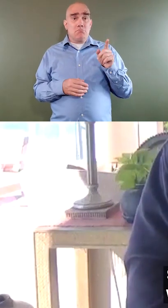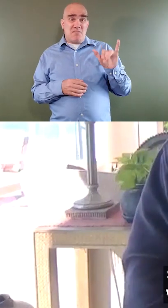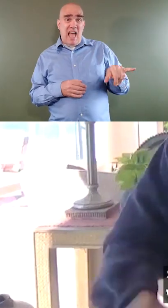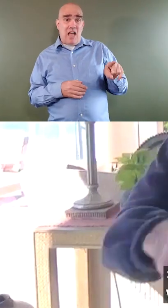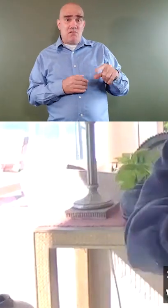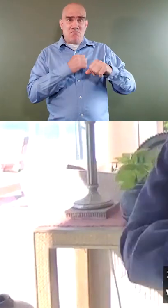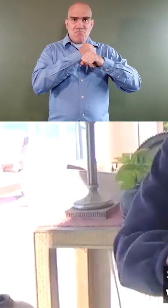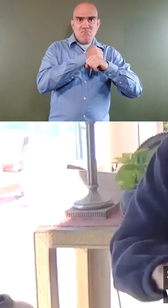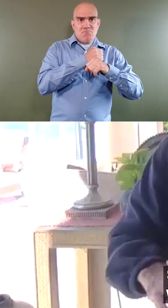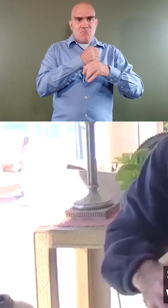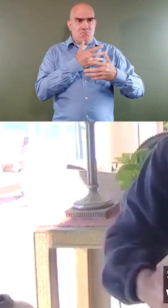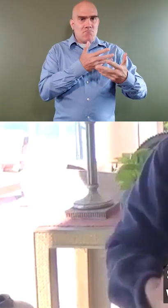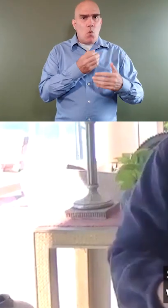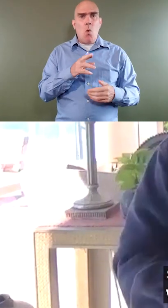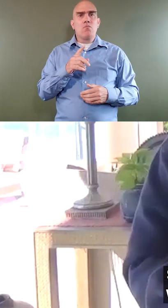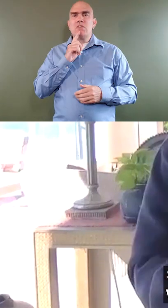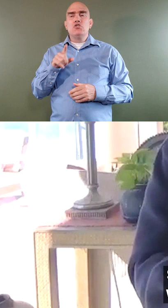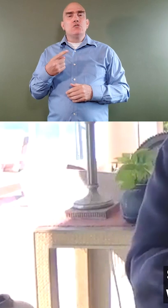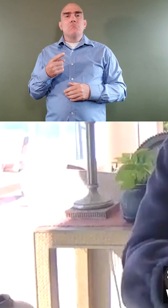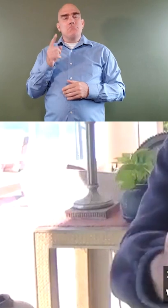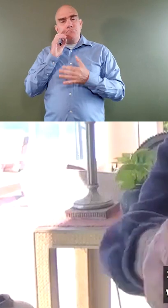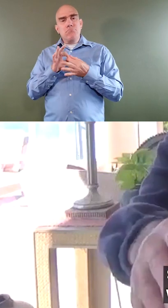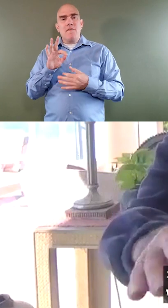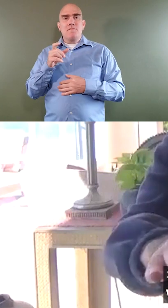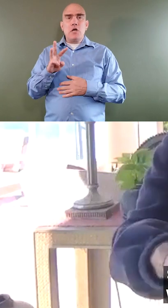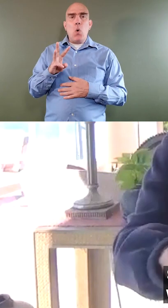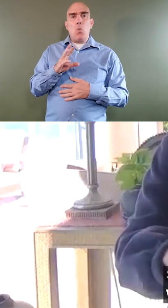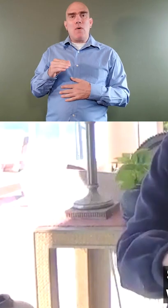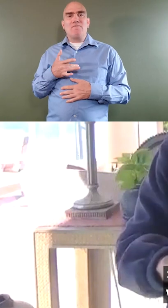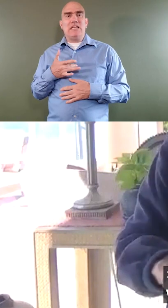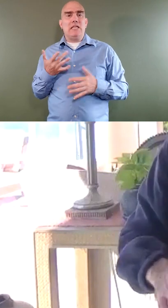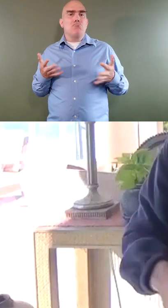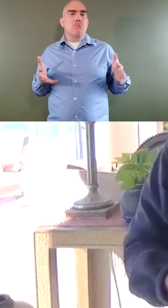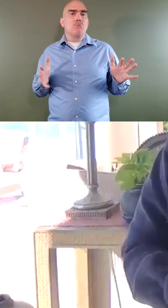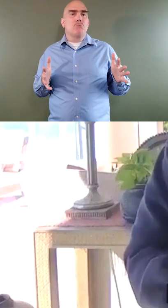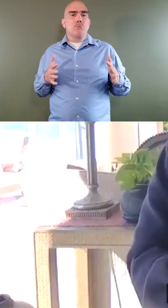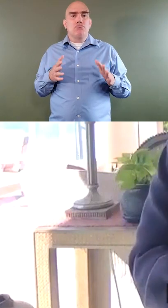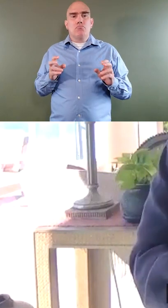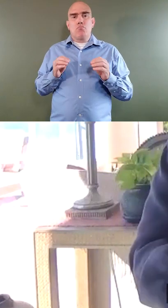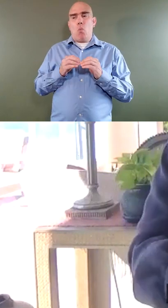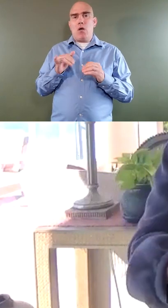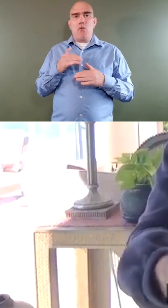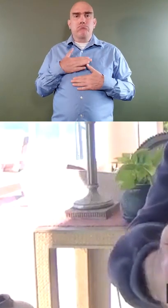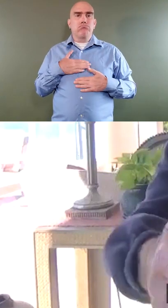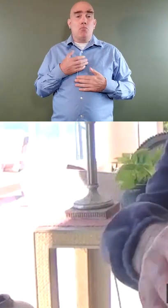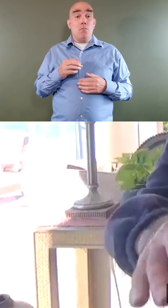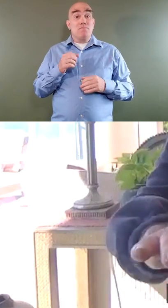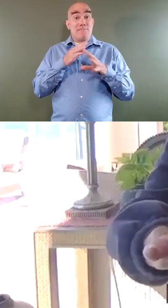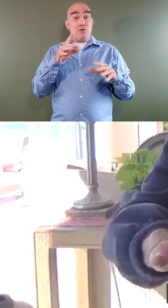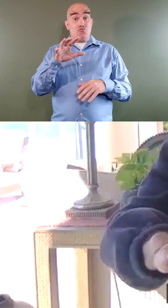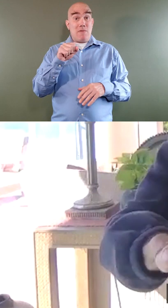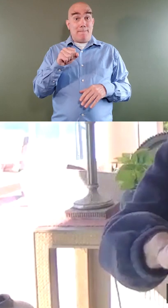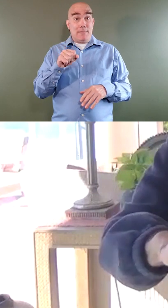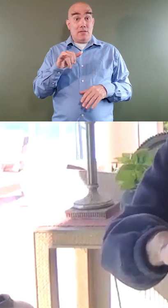All right, so the choice here is just go with the flow and the feeling, or imagine